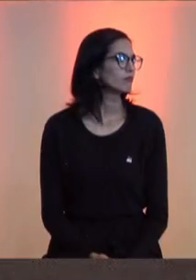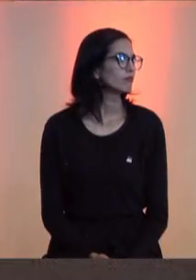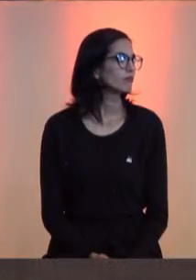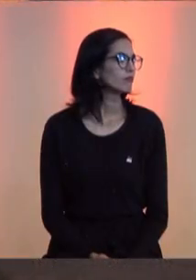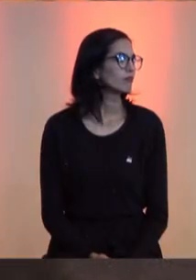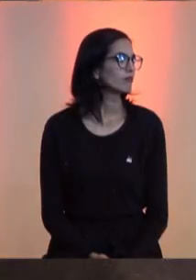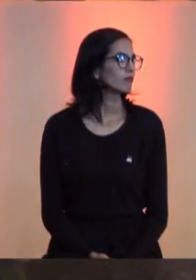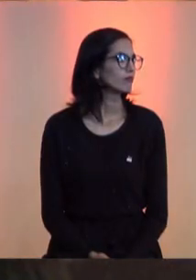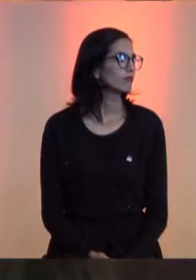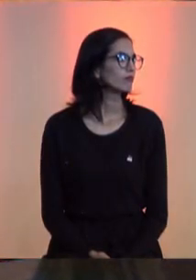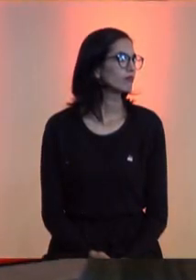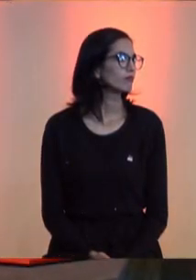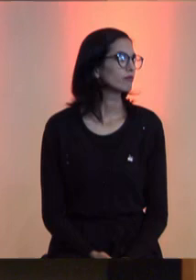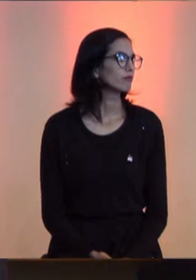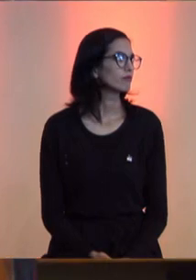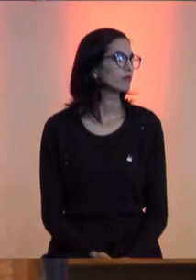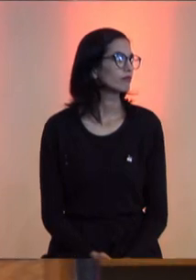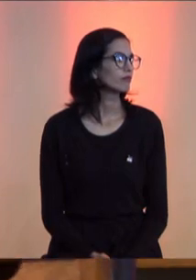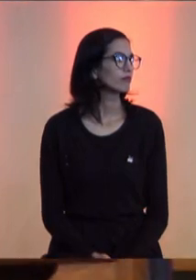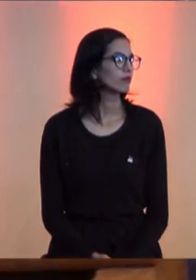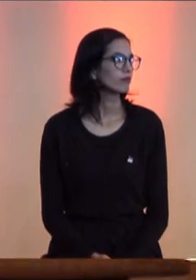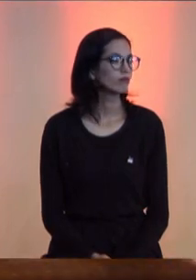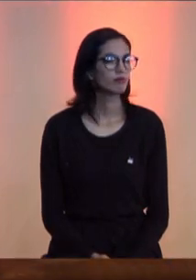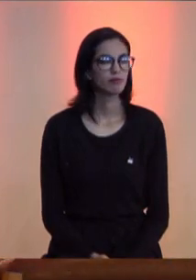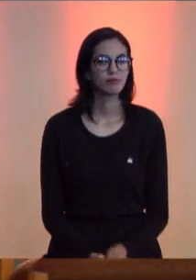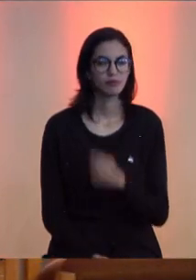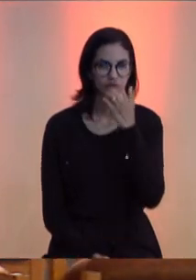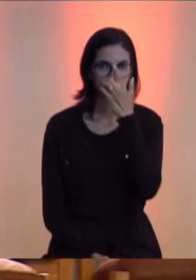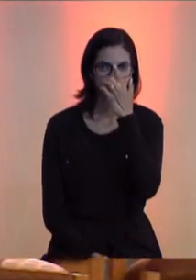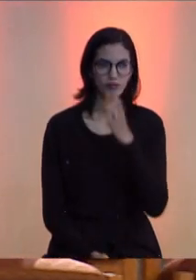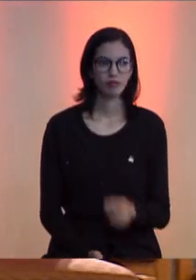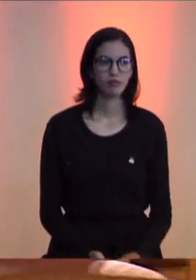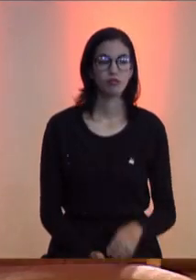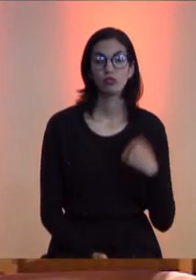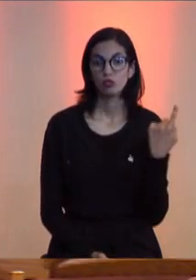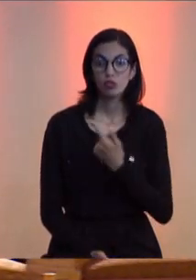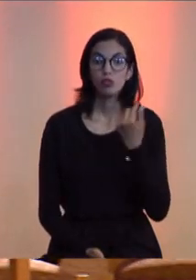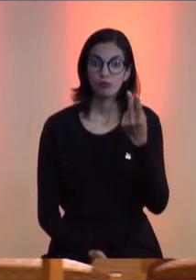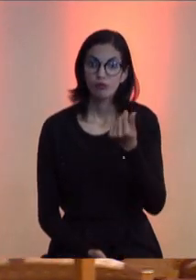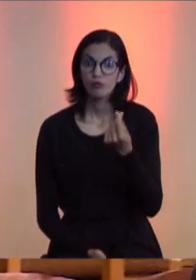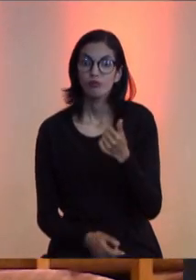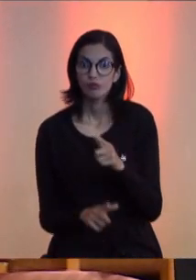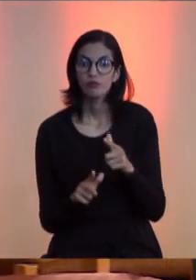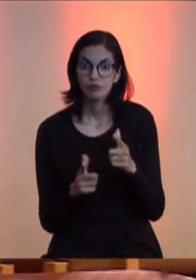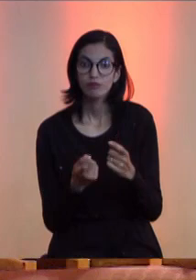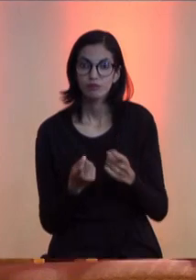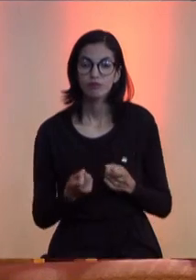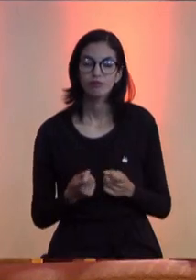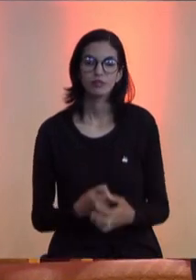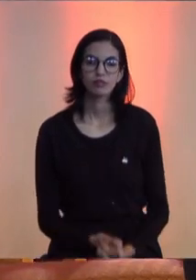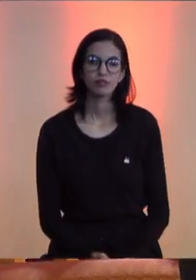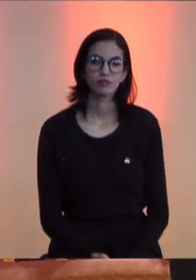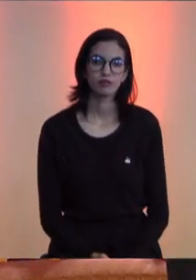It's okay? Yeah. You got to have principles. Debemos tener principios. Young ladies, you must have